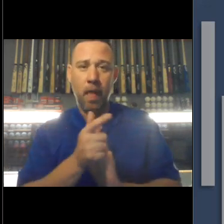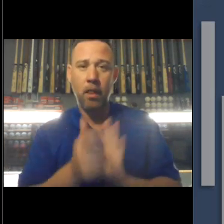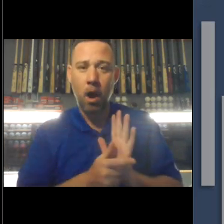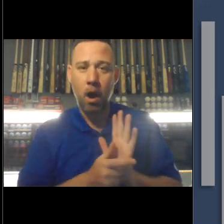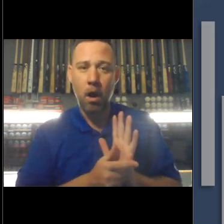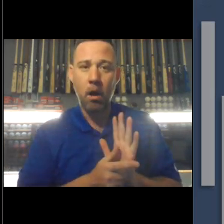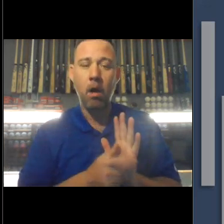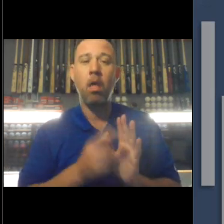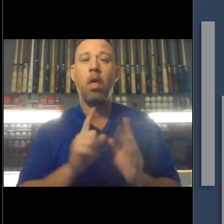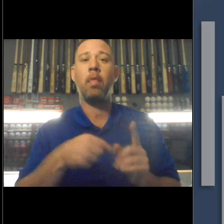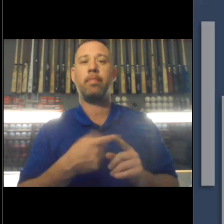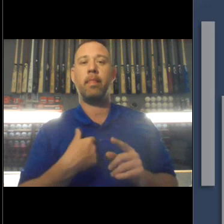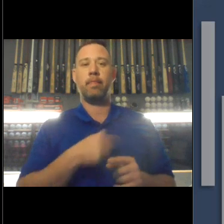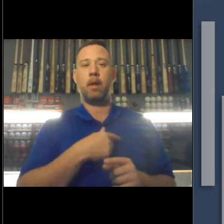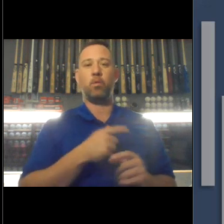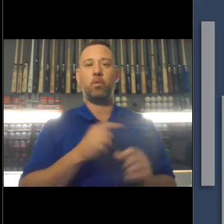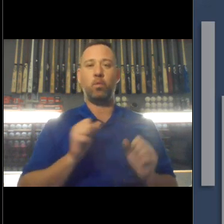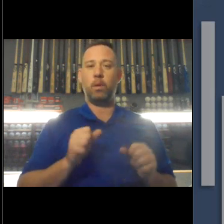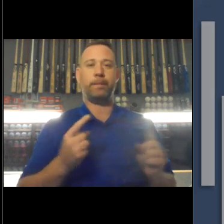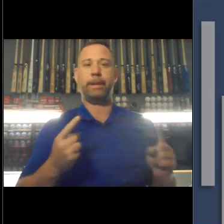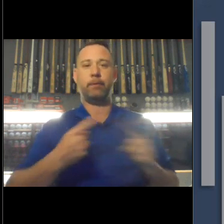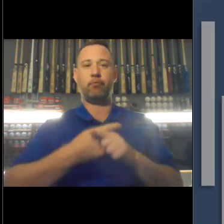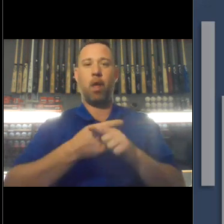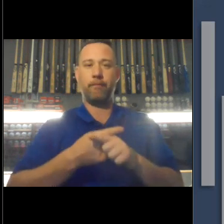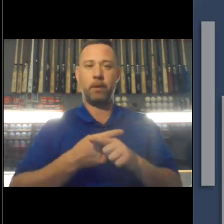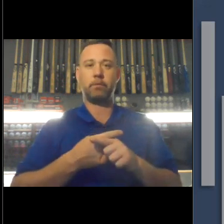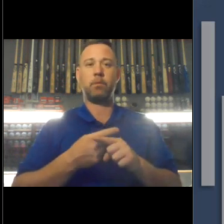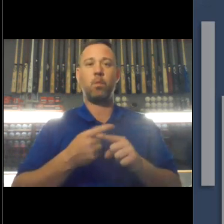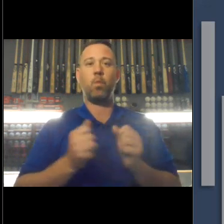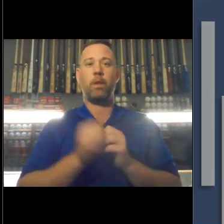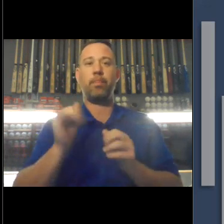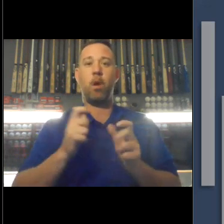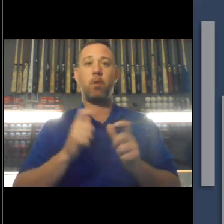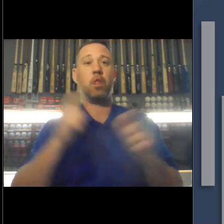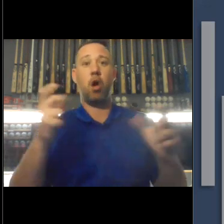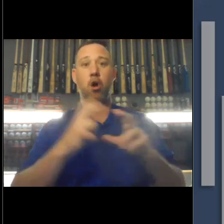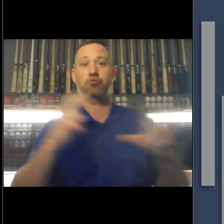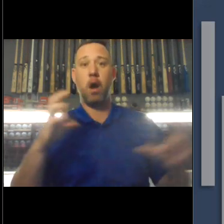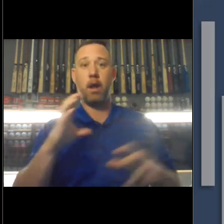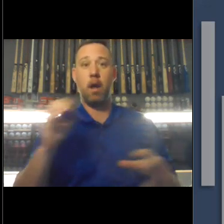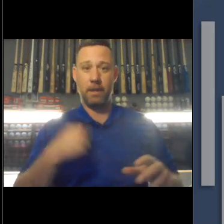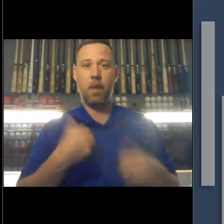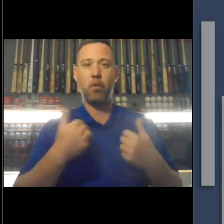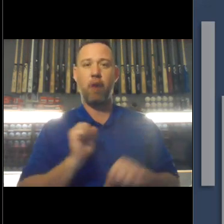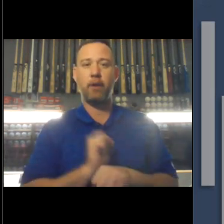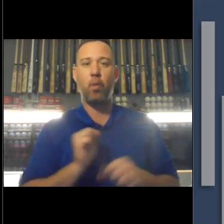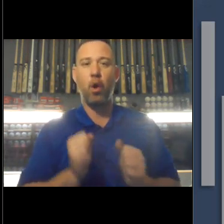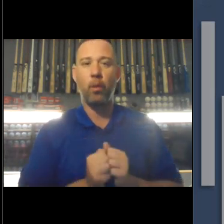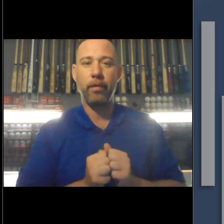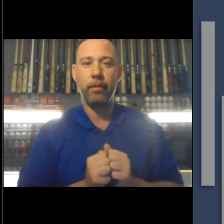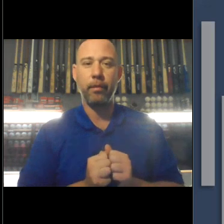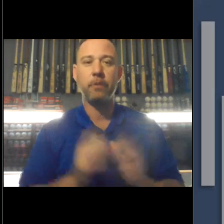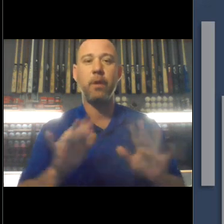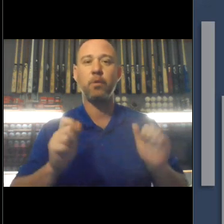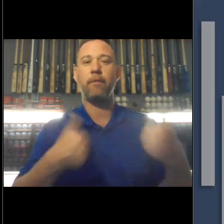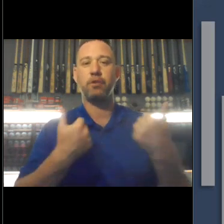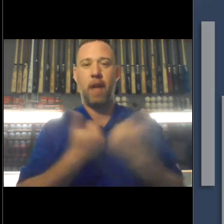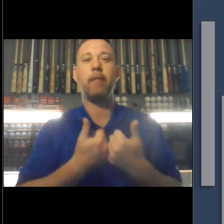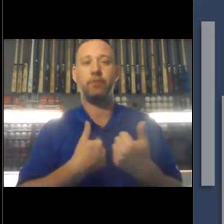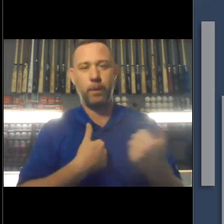we would be in direct conflict with some of those large trucking companies that we're trying to work with. So that's one of the challenges that we ran